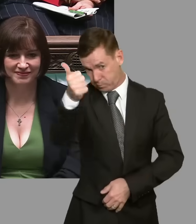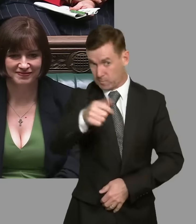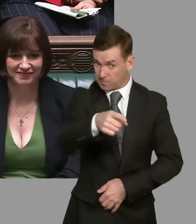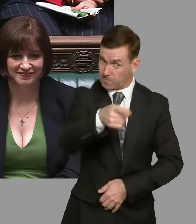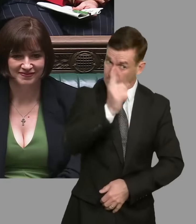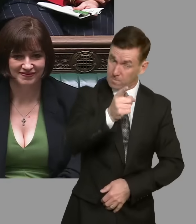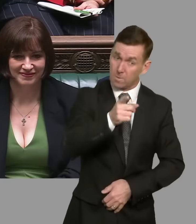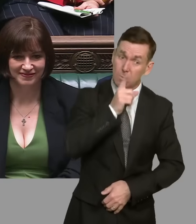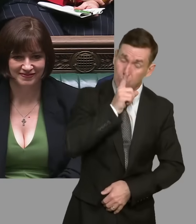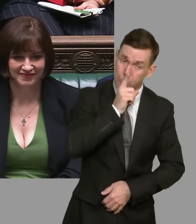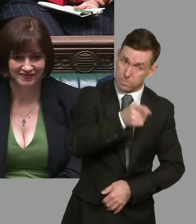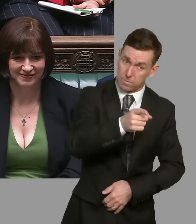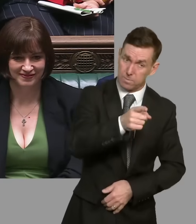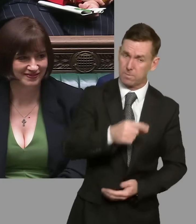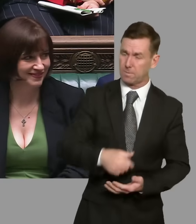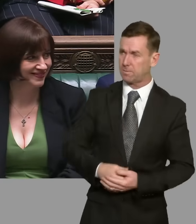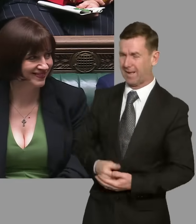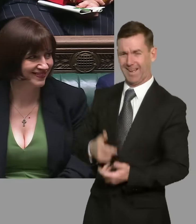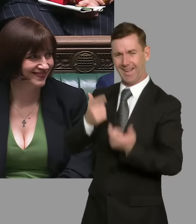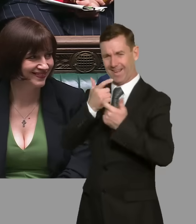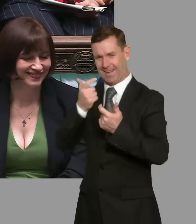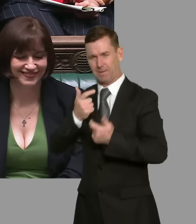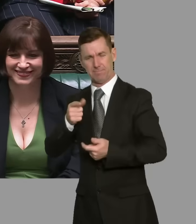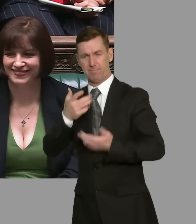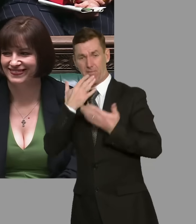next candidate for the Thursday defection, because it's